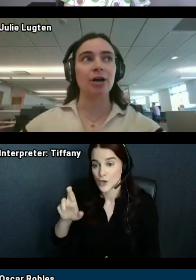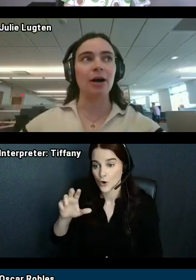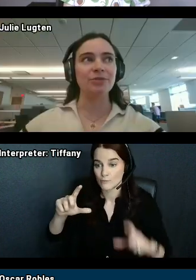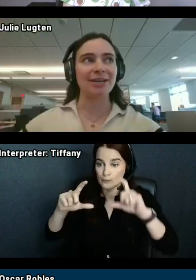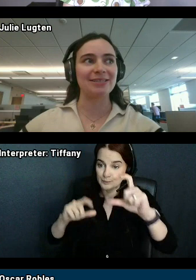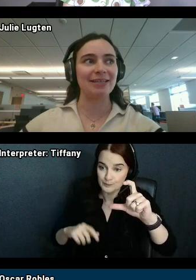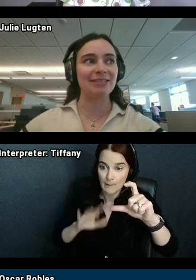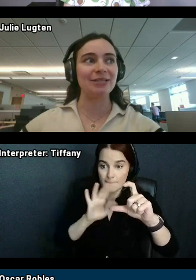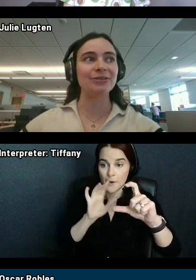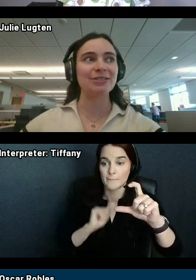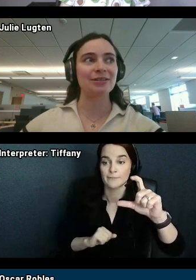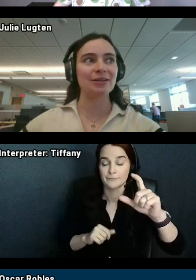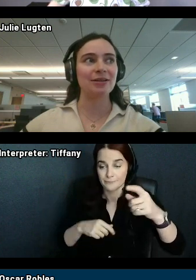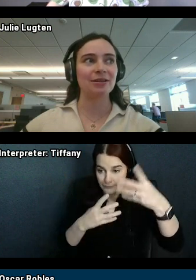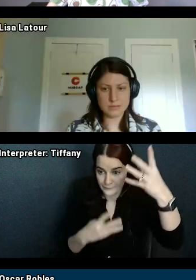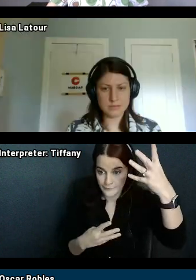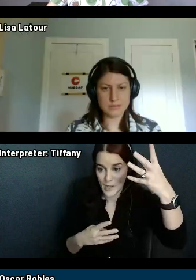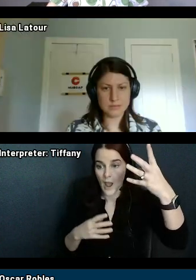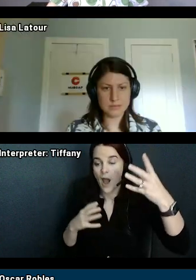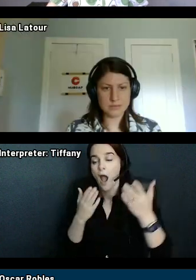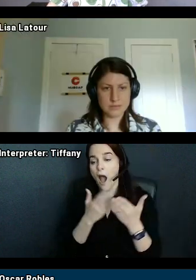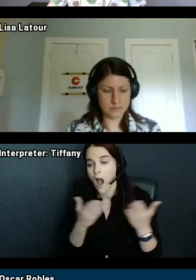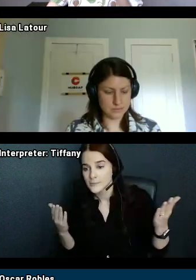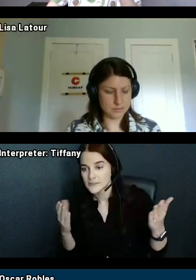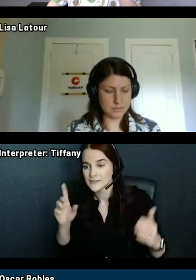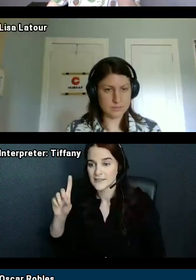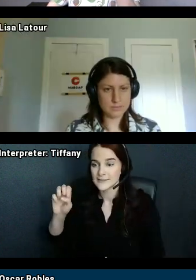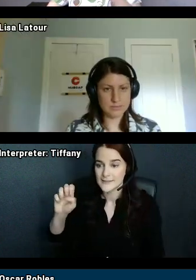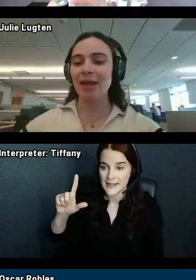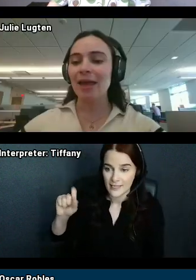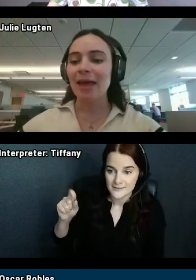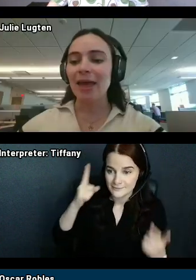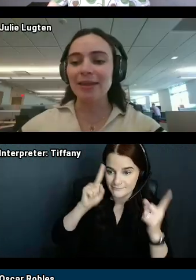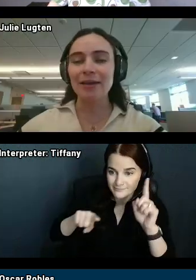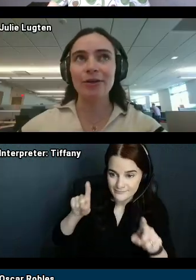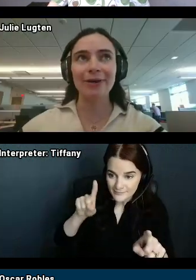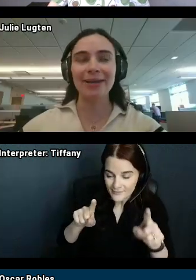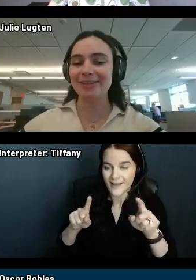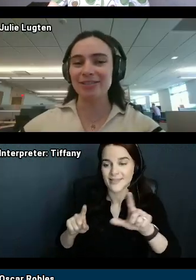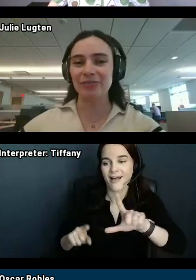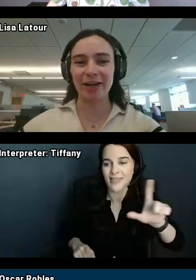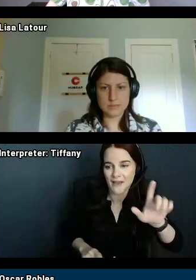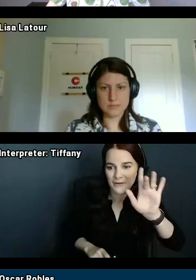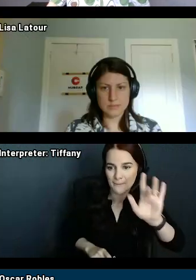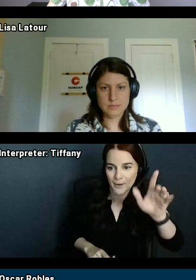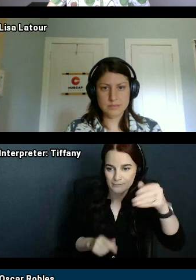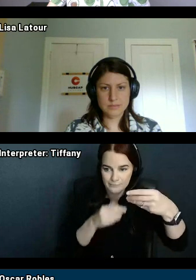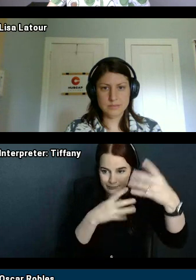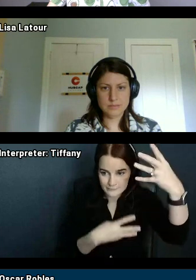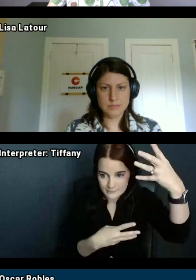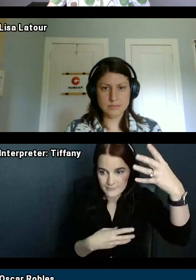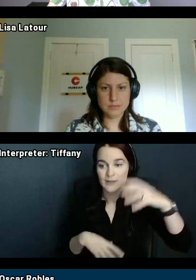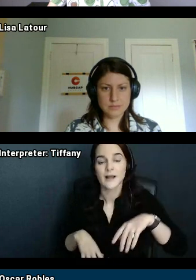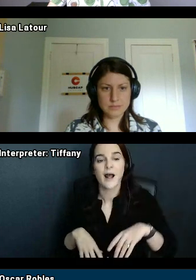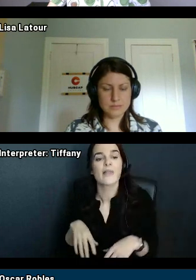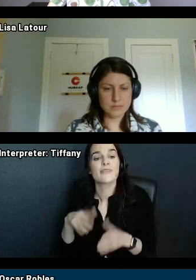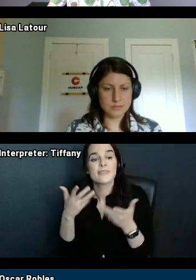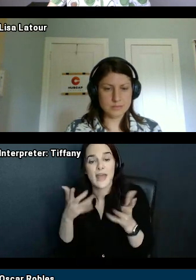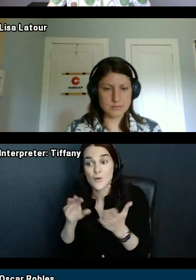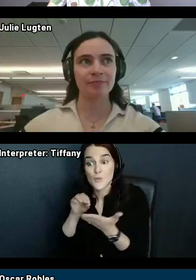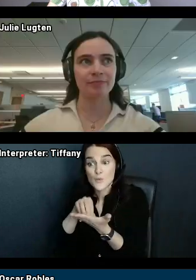going under objects and deals on the left-hand side, and then going into this record customization